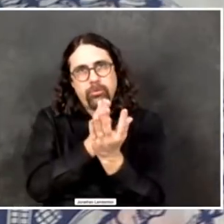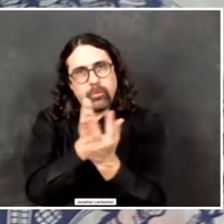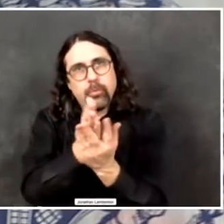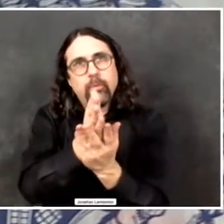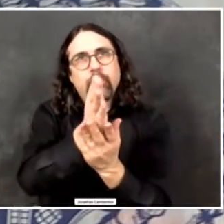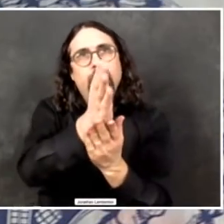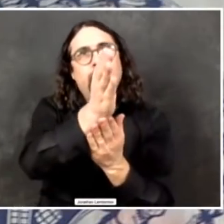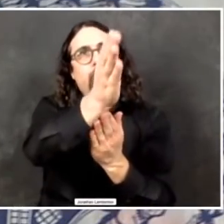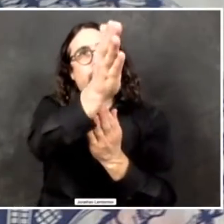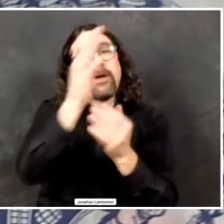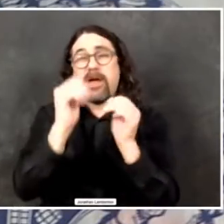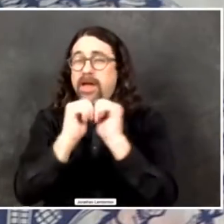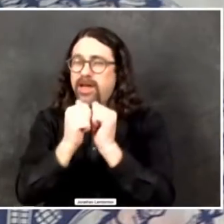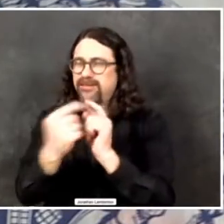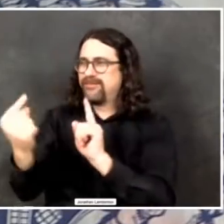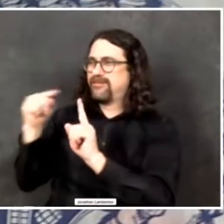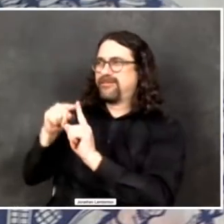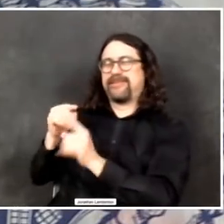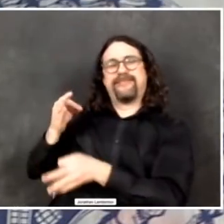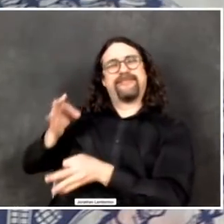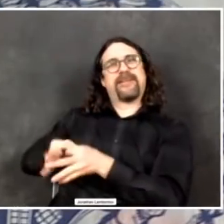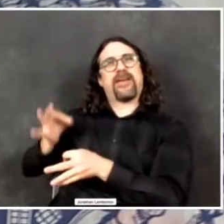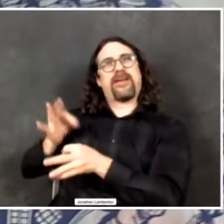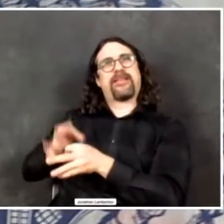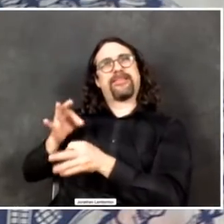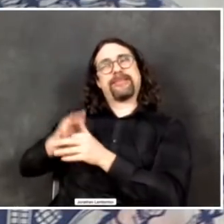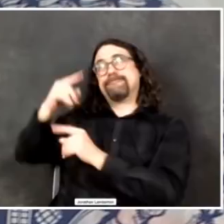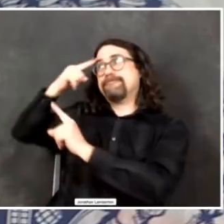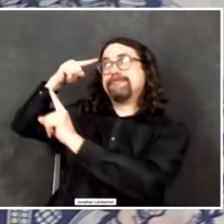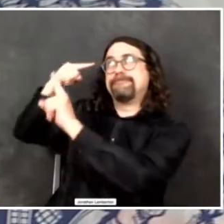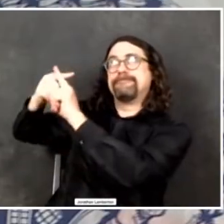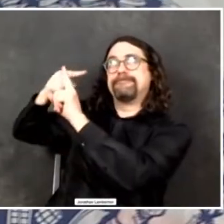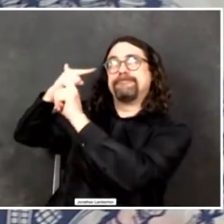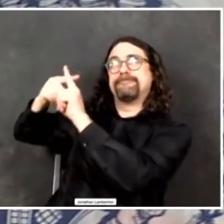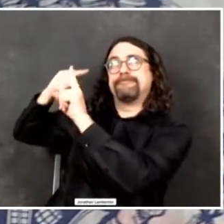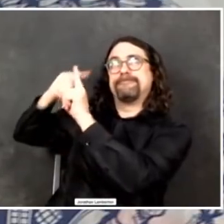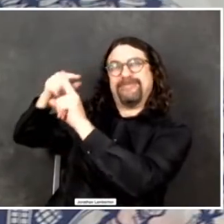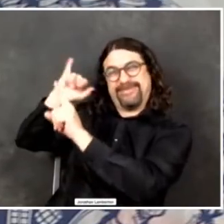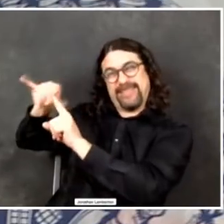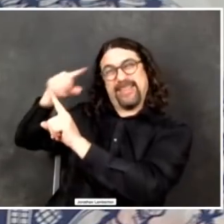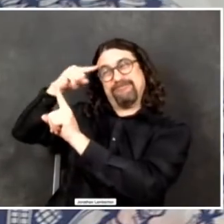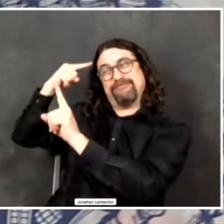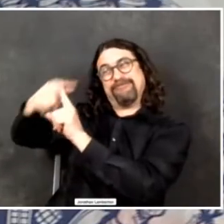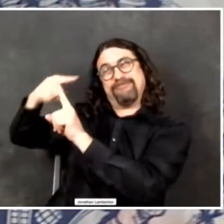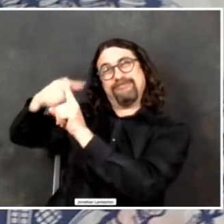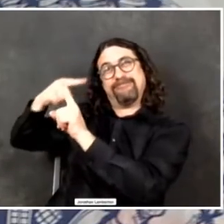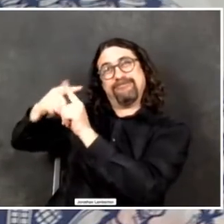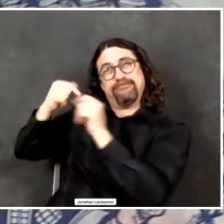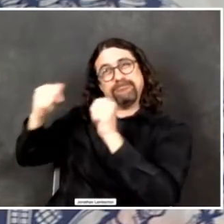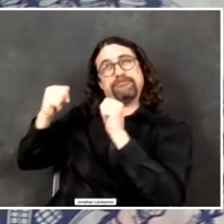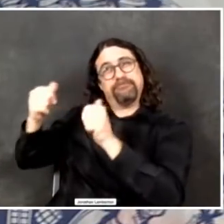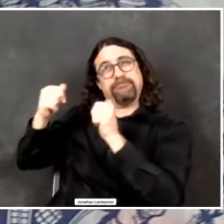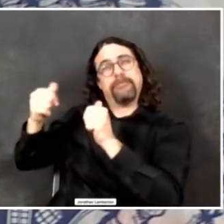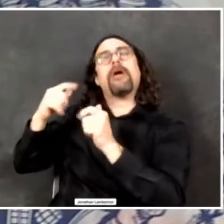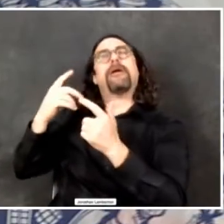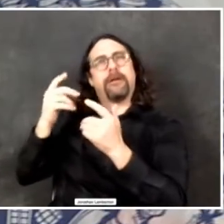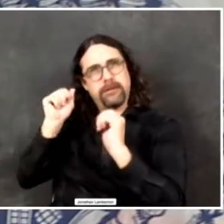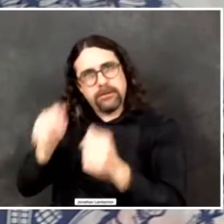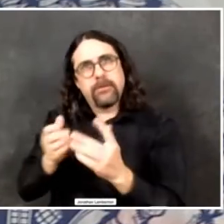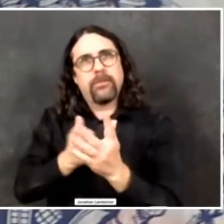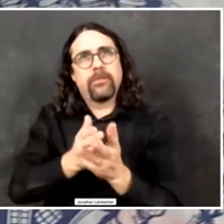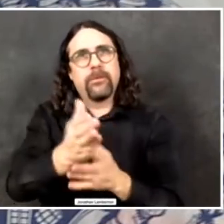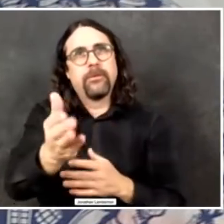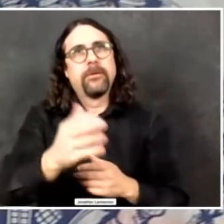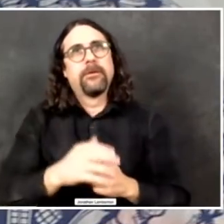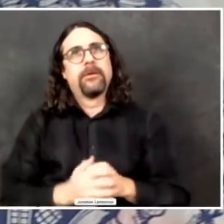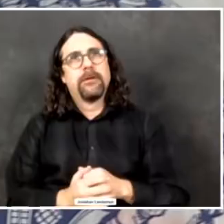through, and they went through so much. But we're showing that we in our time can endure as well, and that's what our faith helps us do.